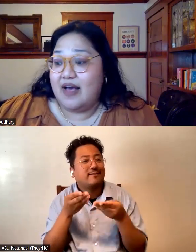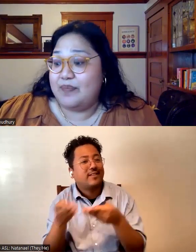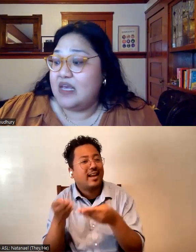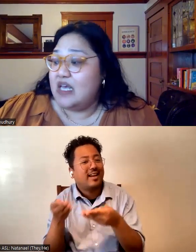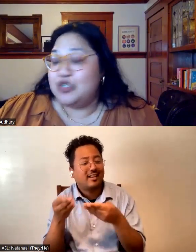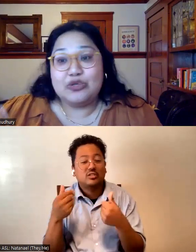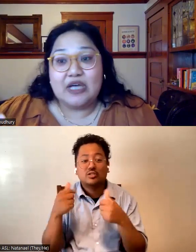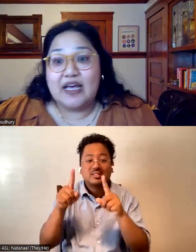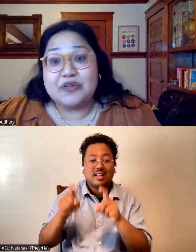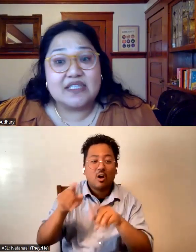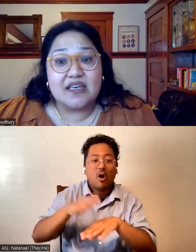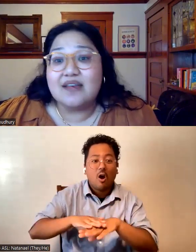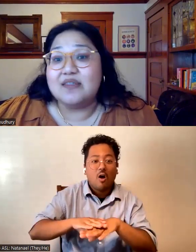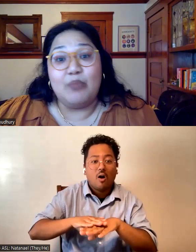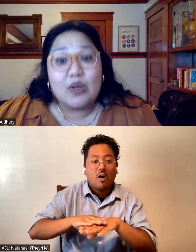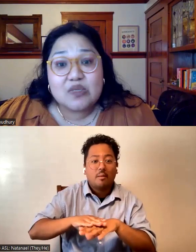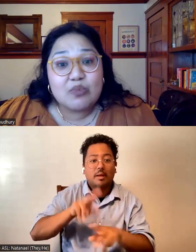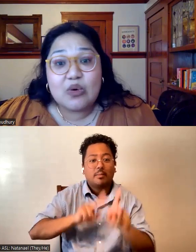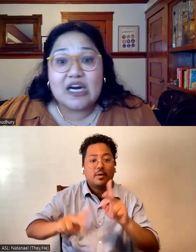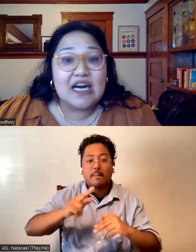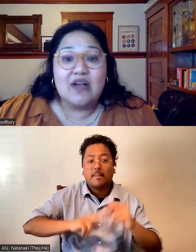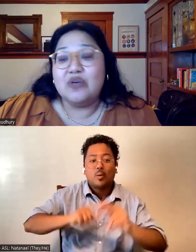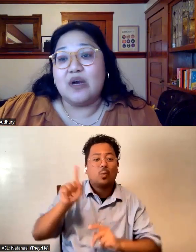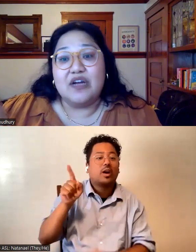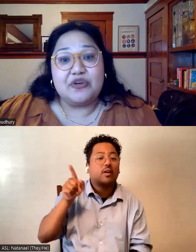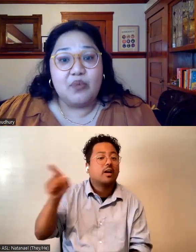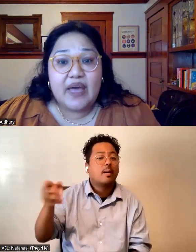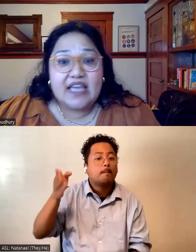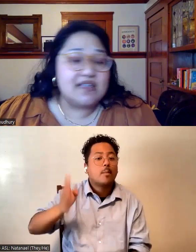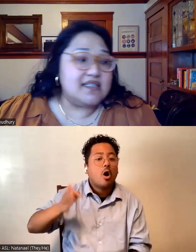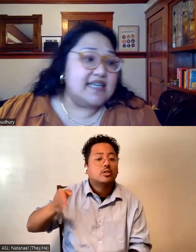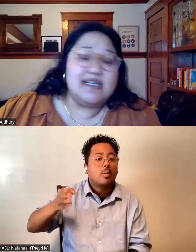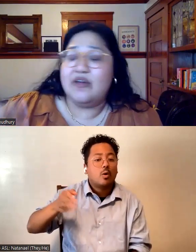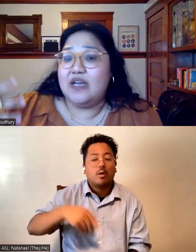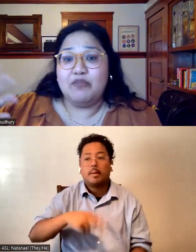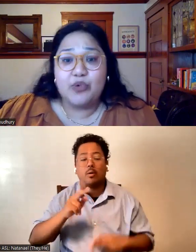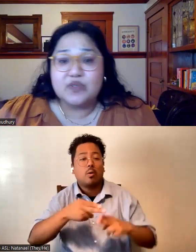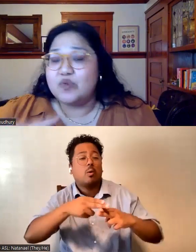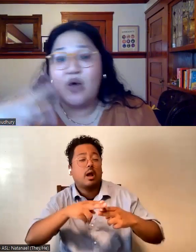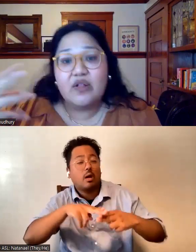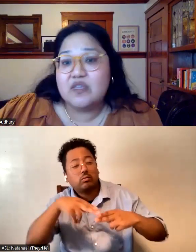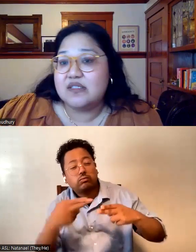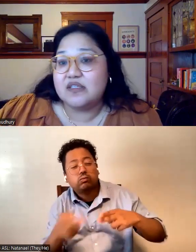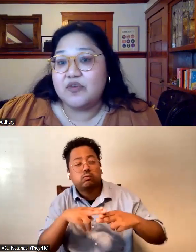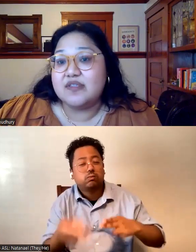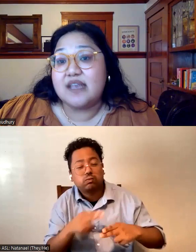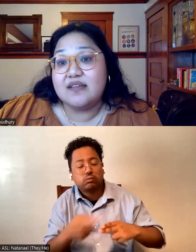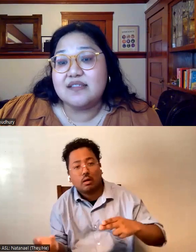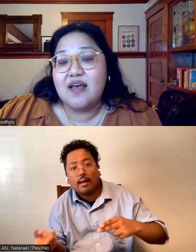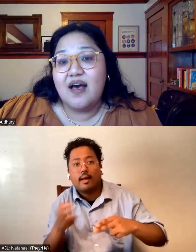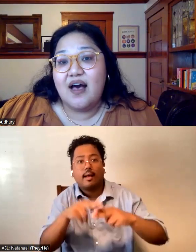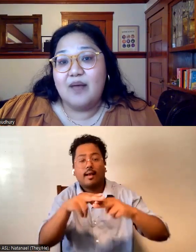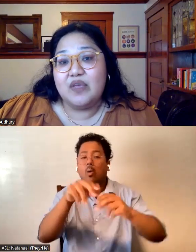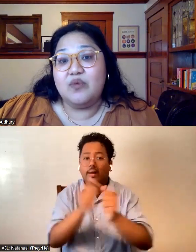on inner city kids in Baltimore who were underweight. They tested it out in native boarding schools, all of these different